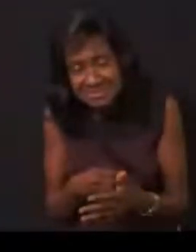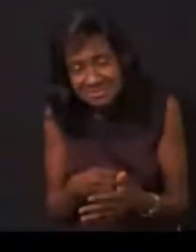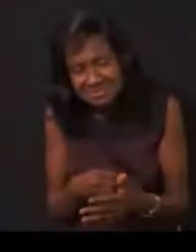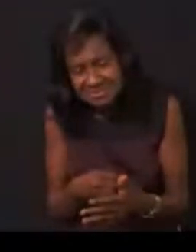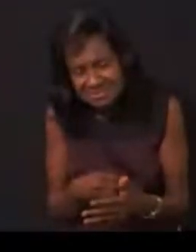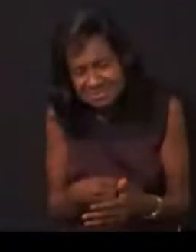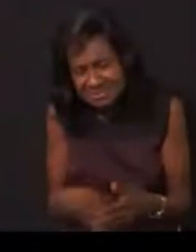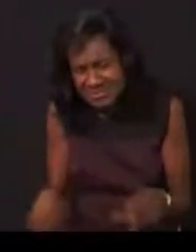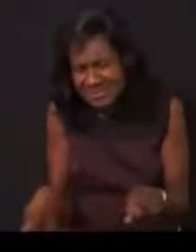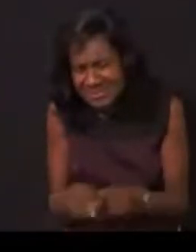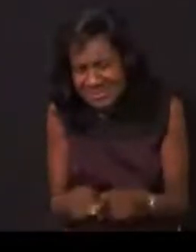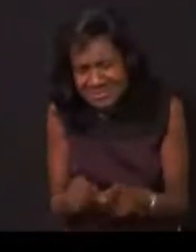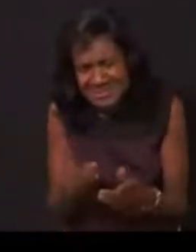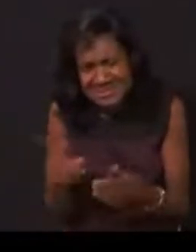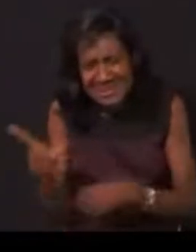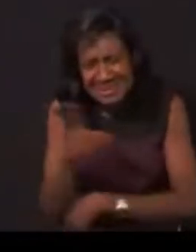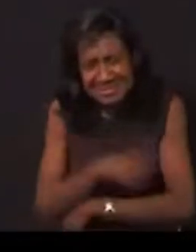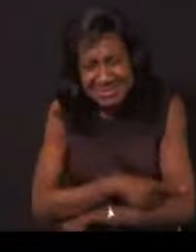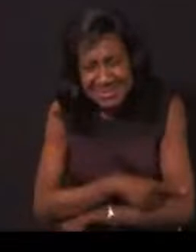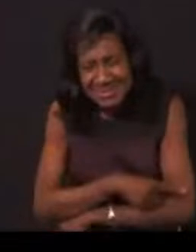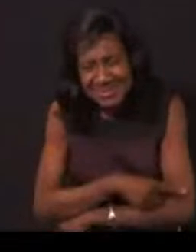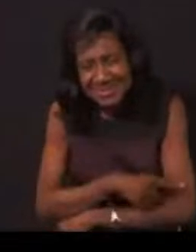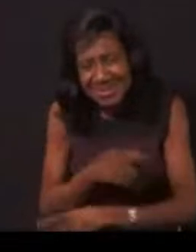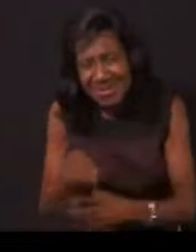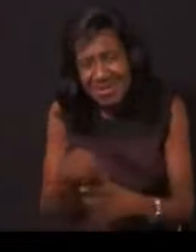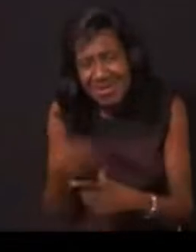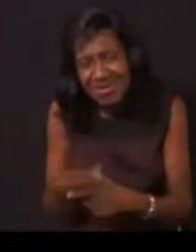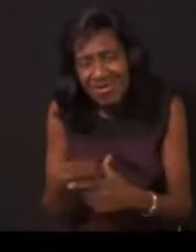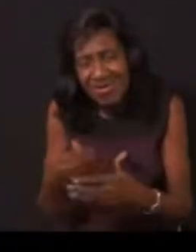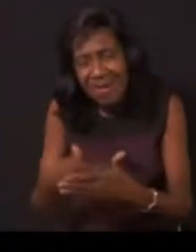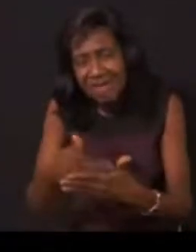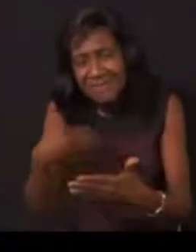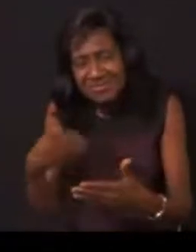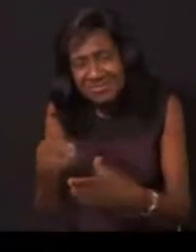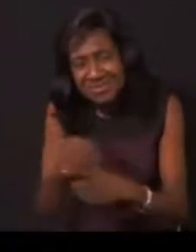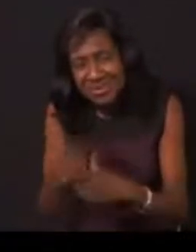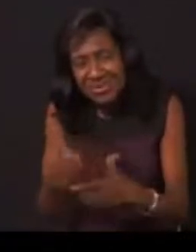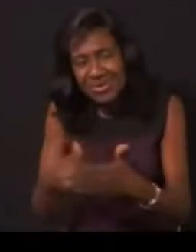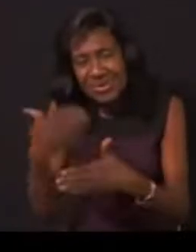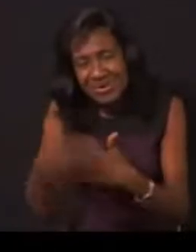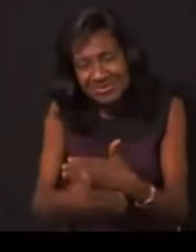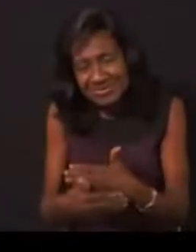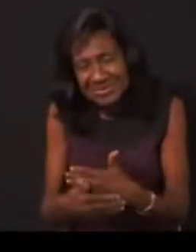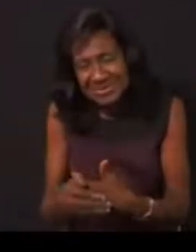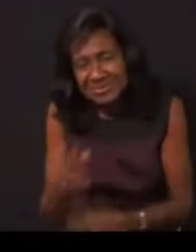date? You want me to spoil it? I promise to get your crystal ball, remember?